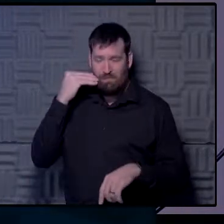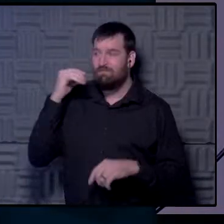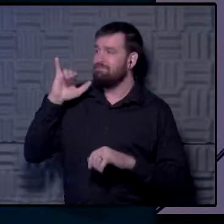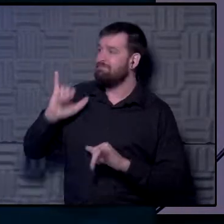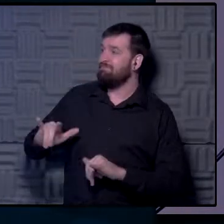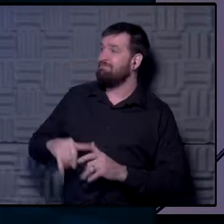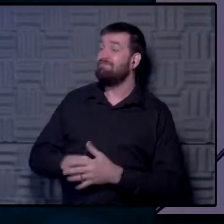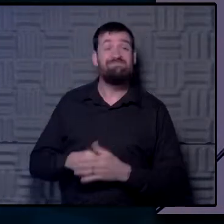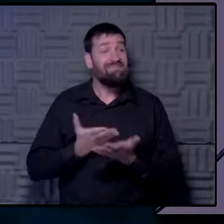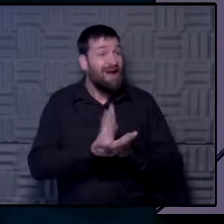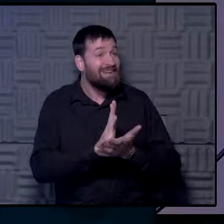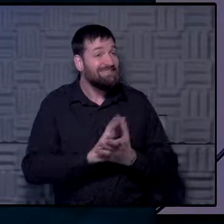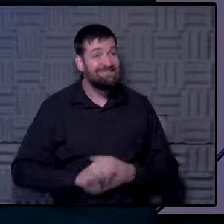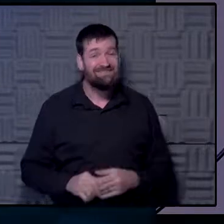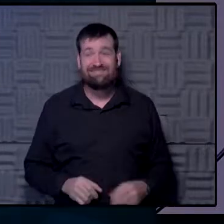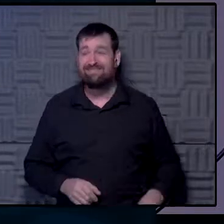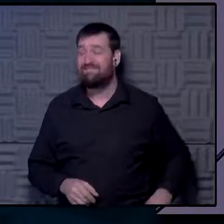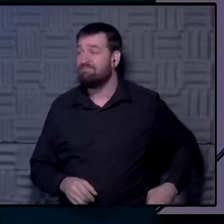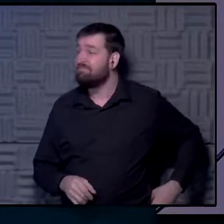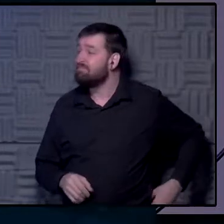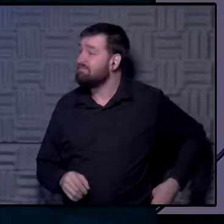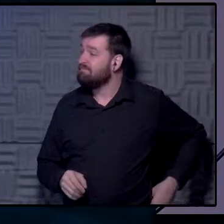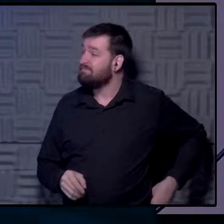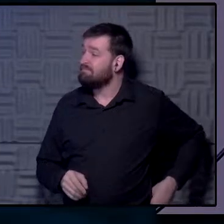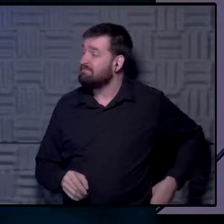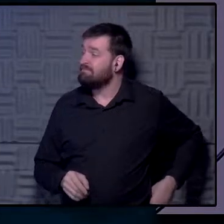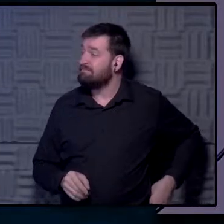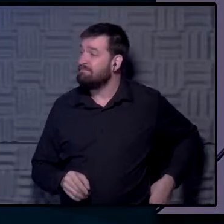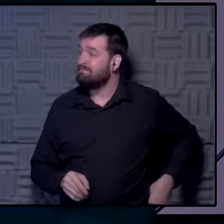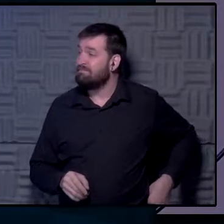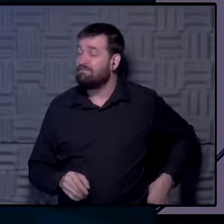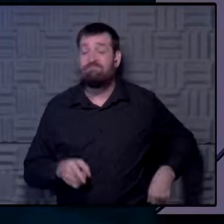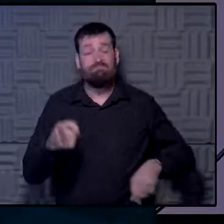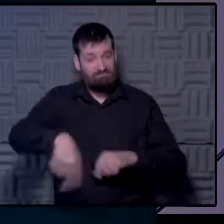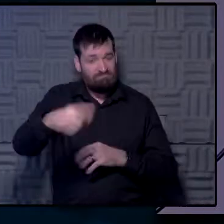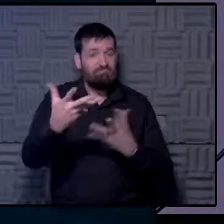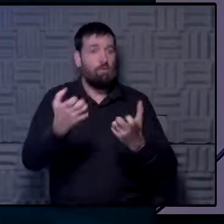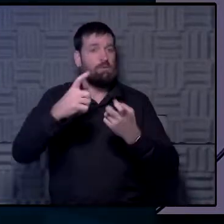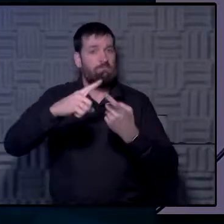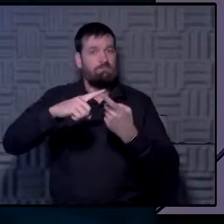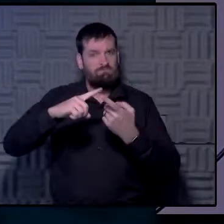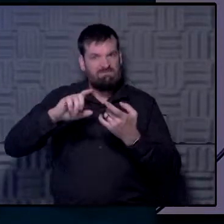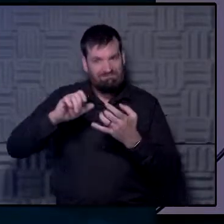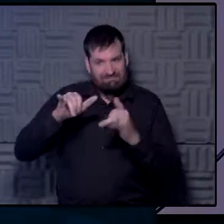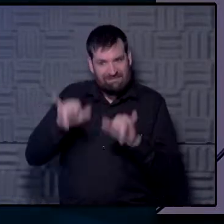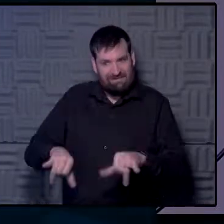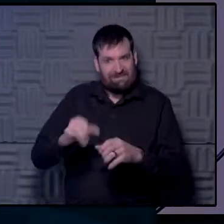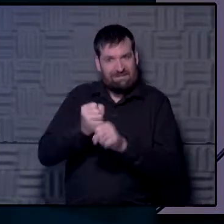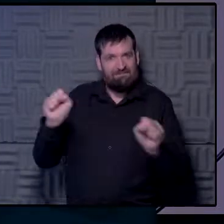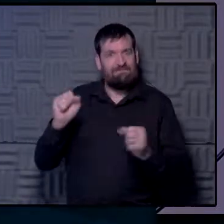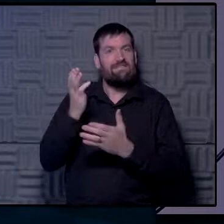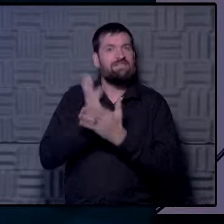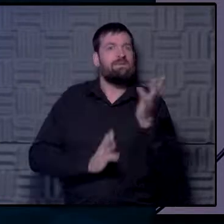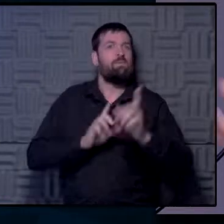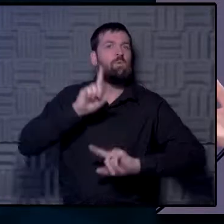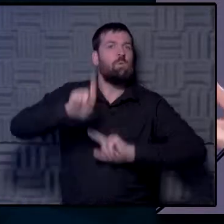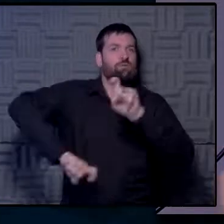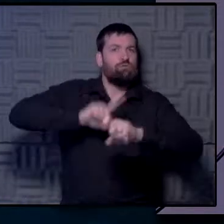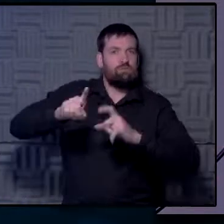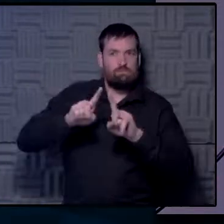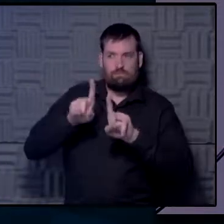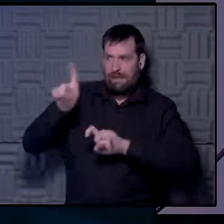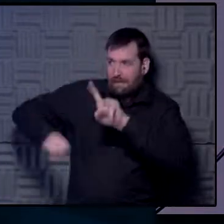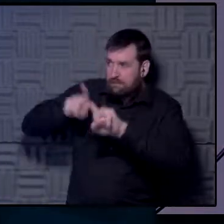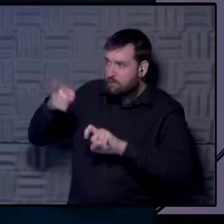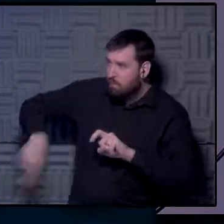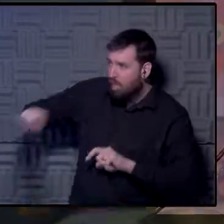Go ahead. Hey, No, well, I think they too want to stay safe this Halloween, so they actually have some questions to start to ask you guys,